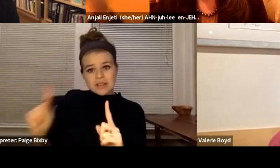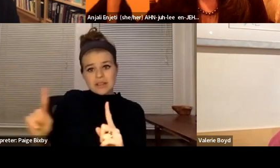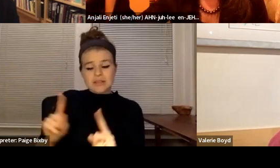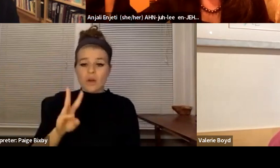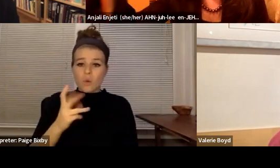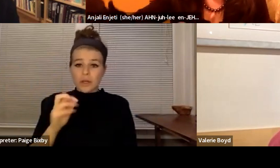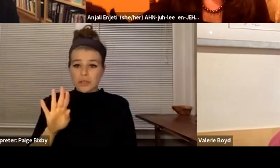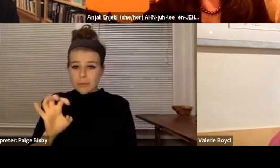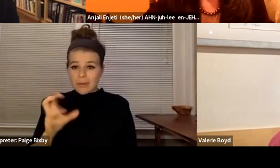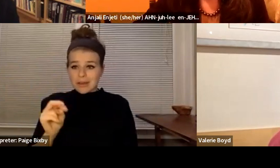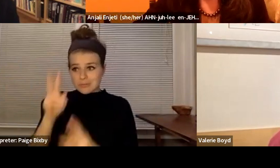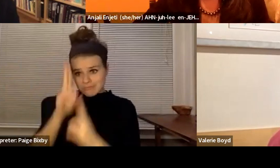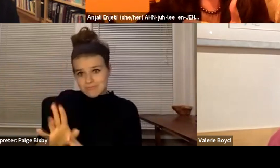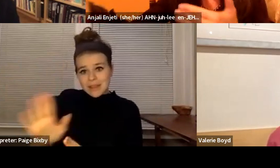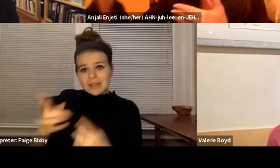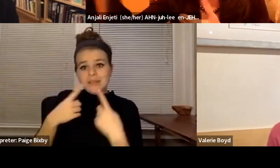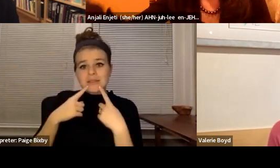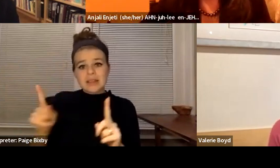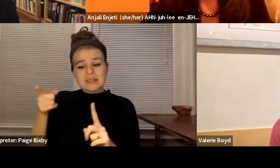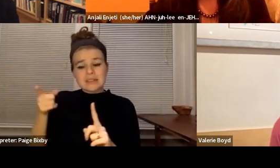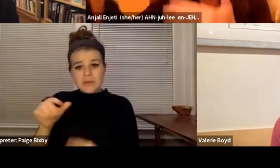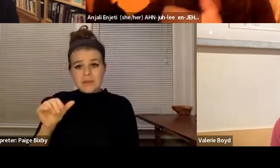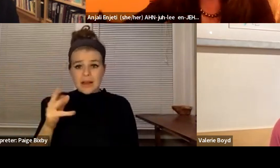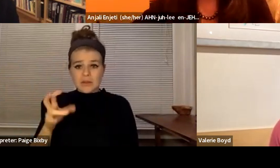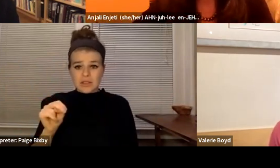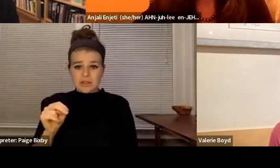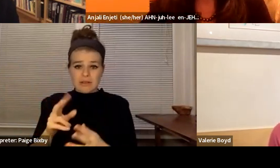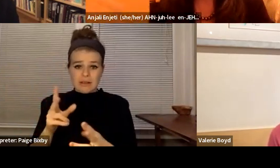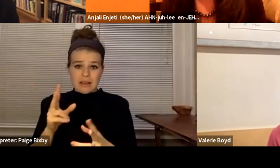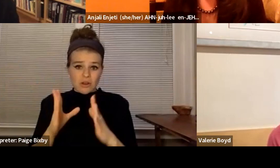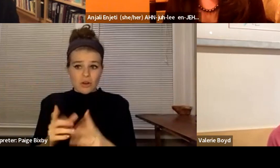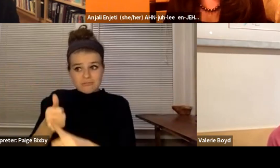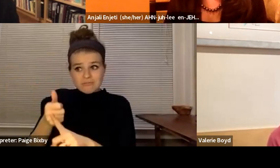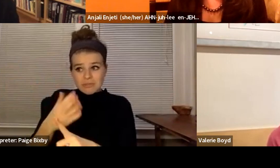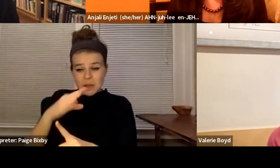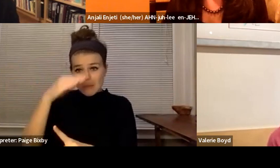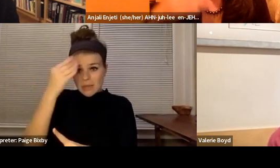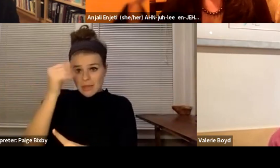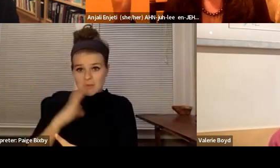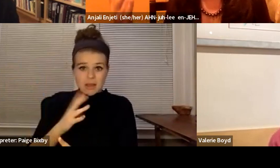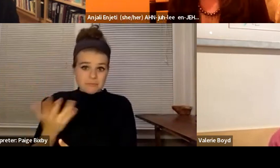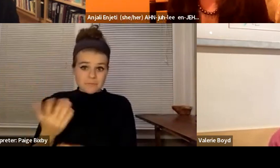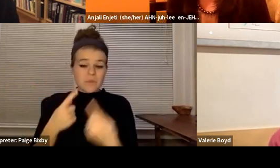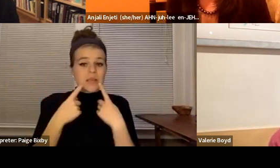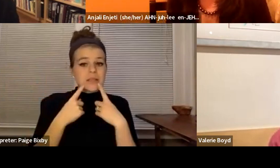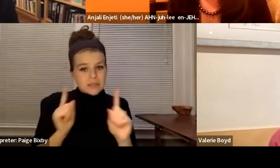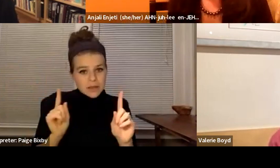success, who was the acquisitions editor and who acquired my book, who was a Black man. It is the success of